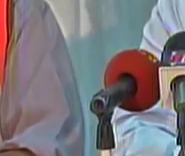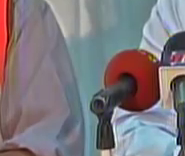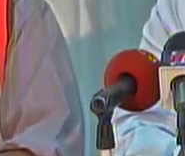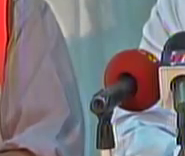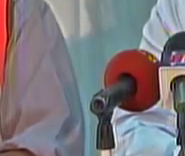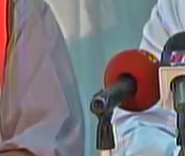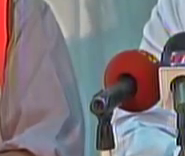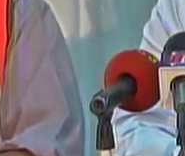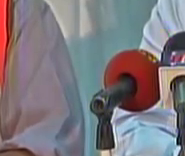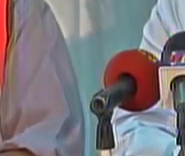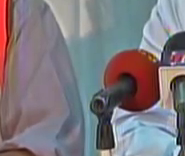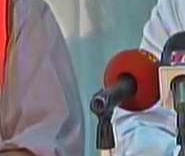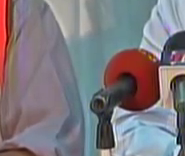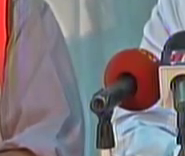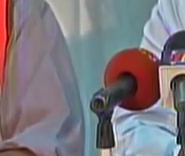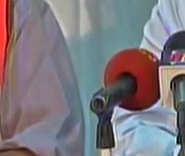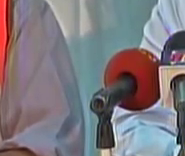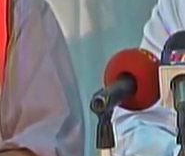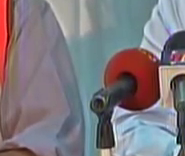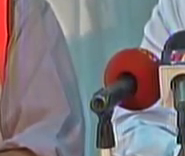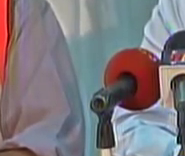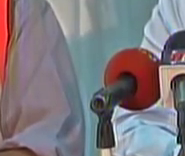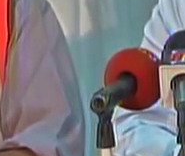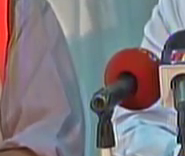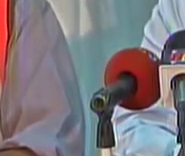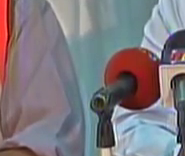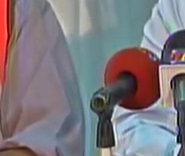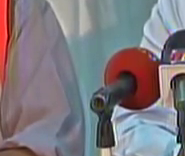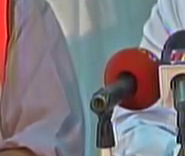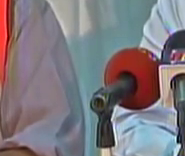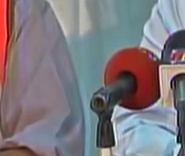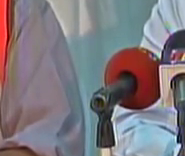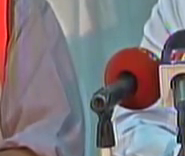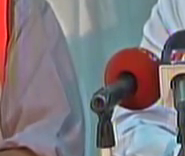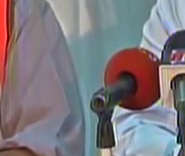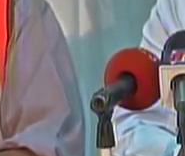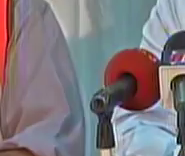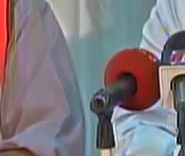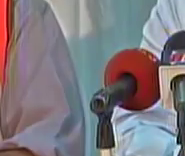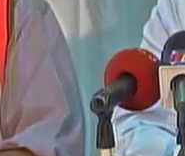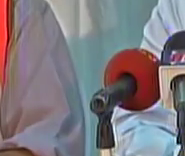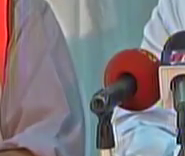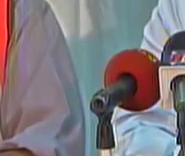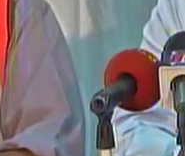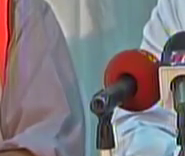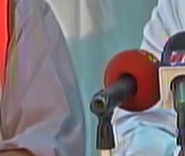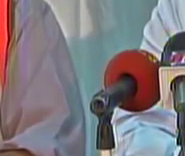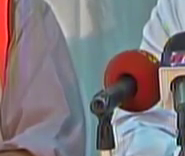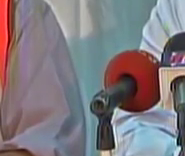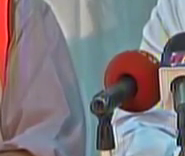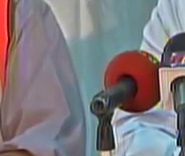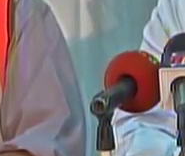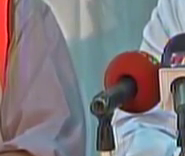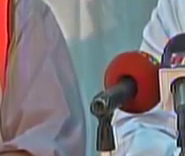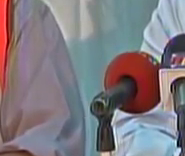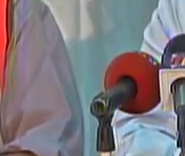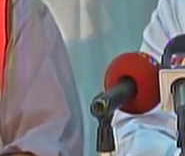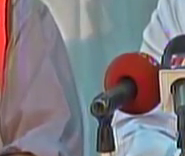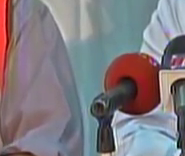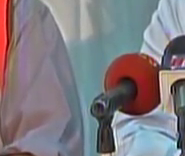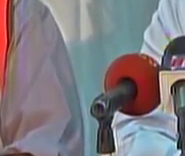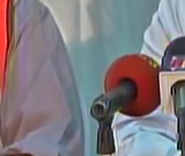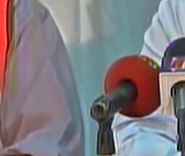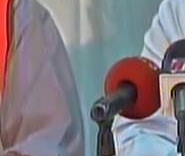want persons who are already under a lot of distress and trauma to be put under further distress and trauma, there continues to